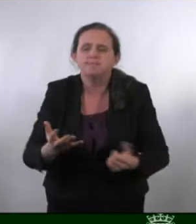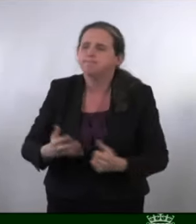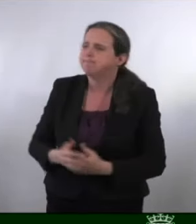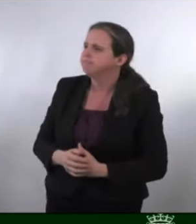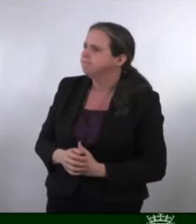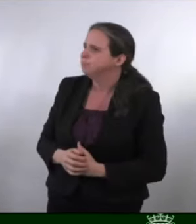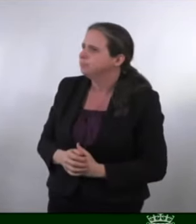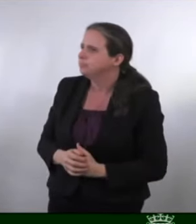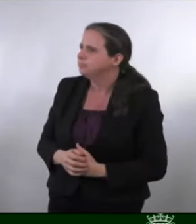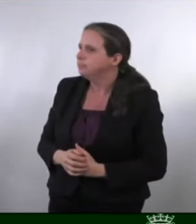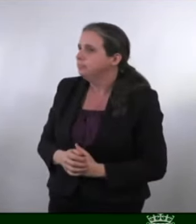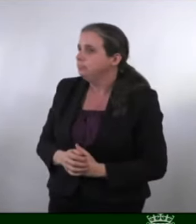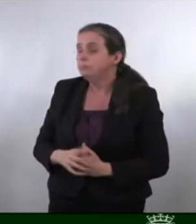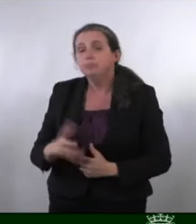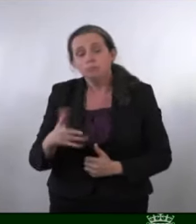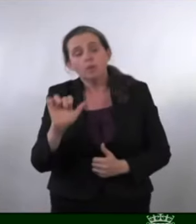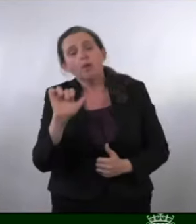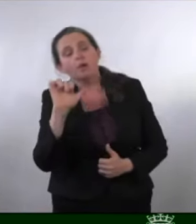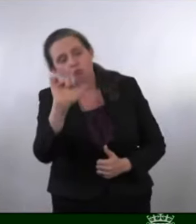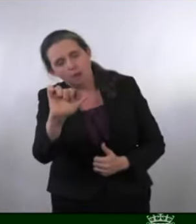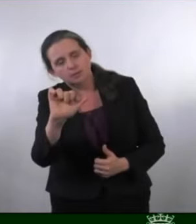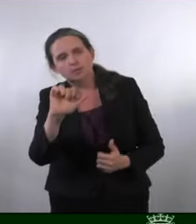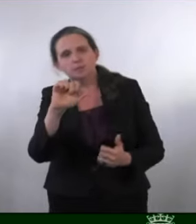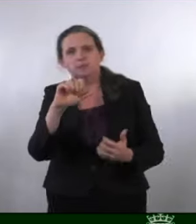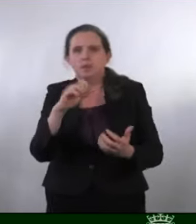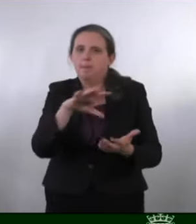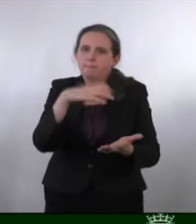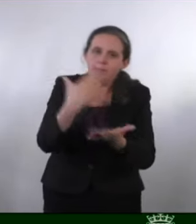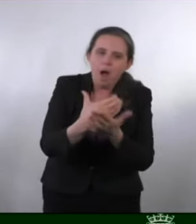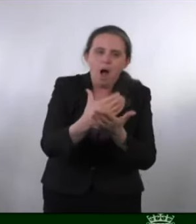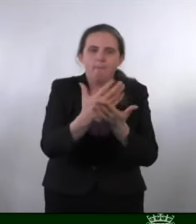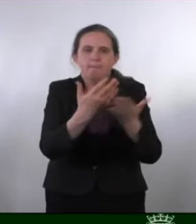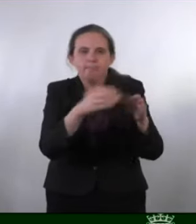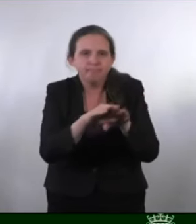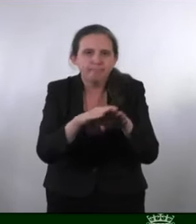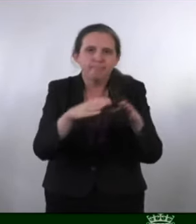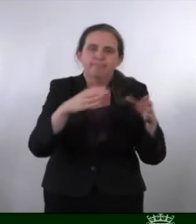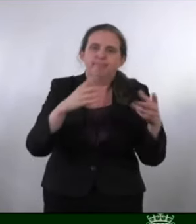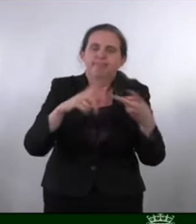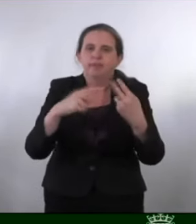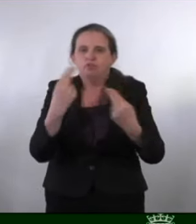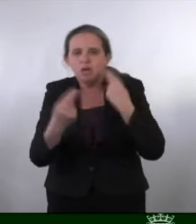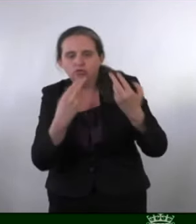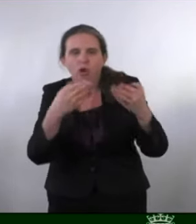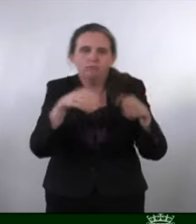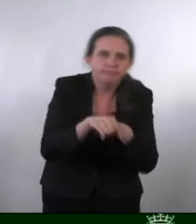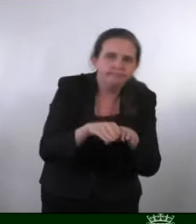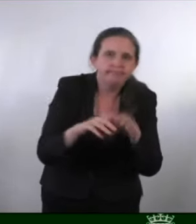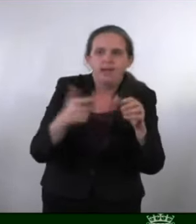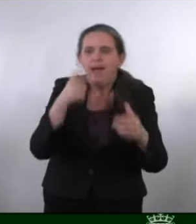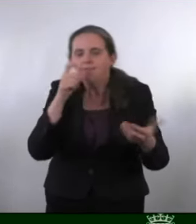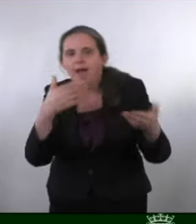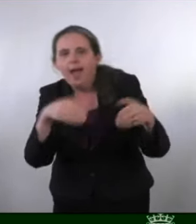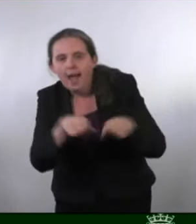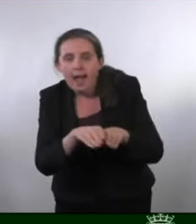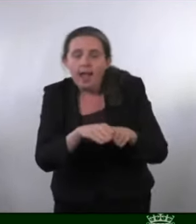have. Nobody has wanted to do it. The reason for the delay that she talks about till Thursday is we just need to look at the data and